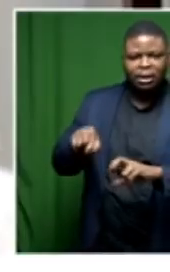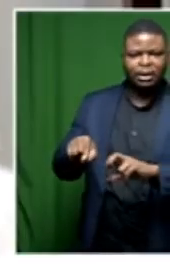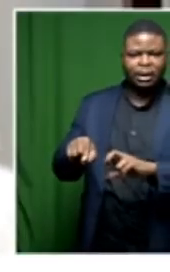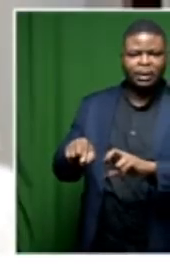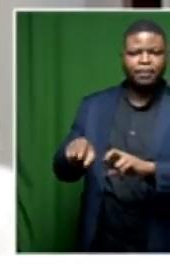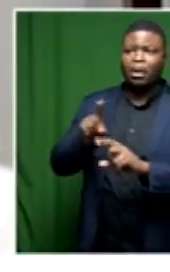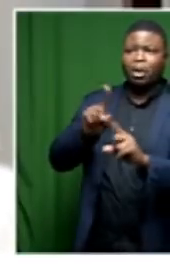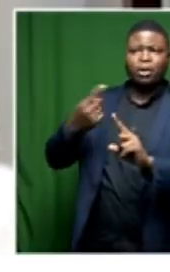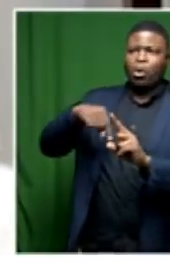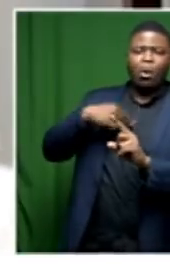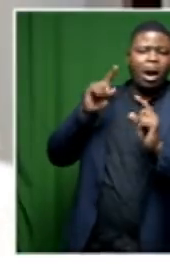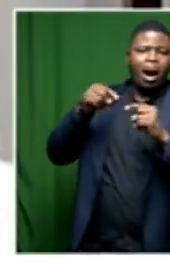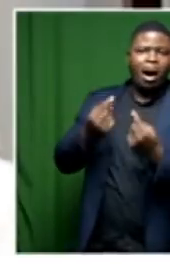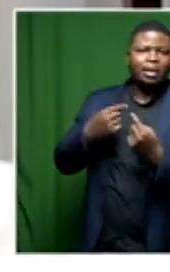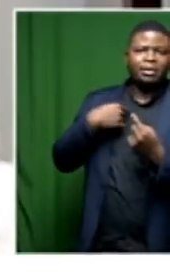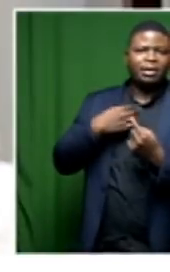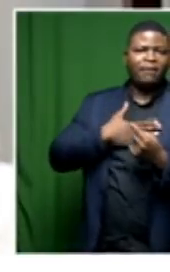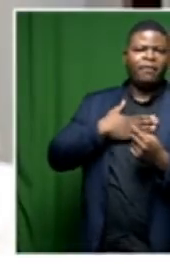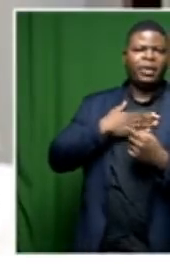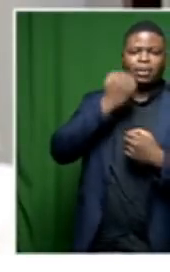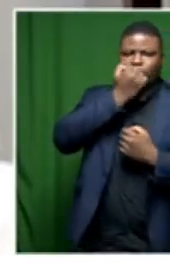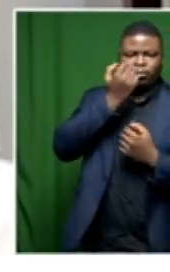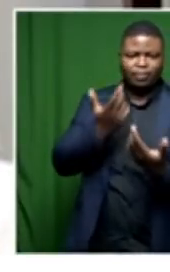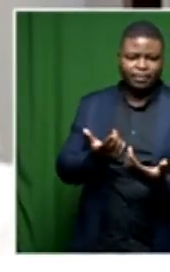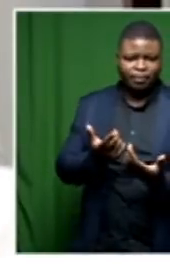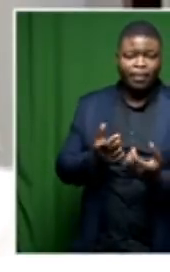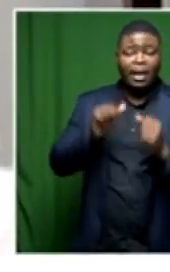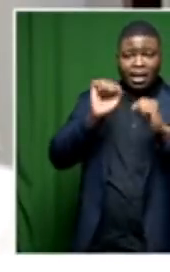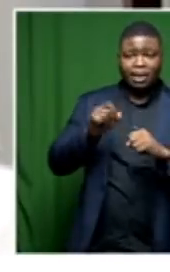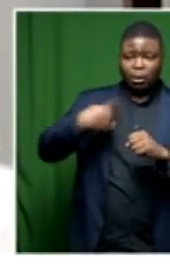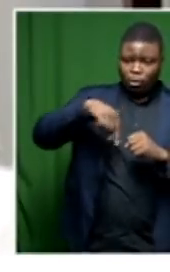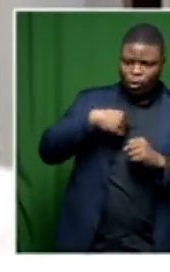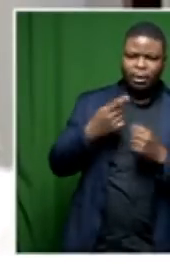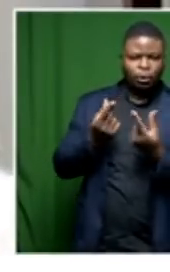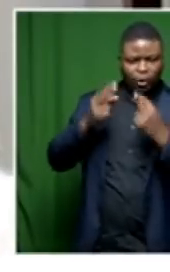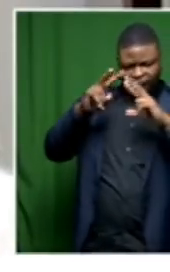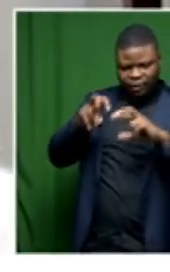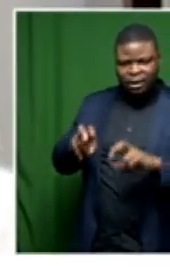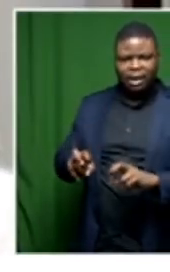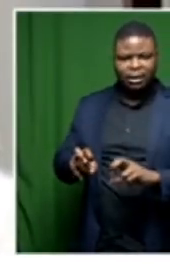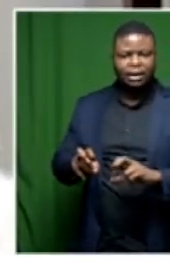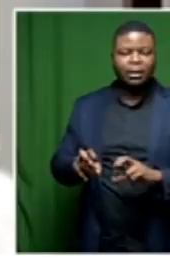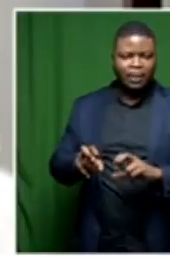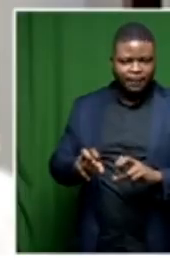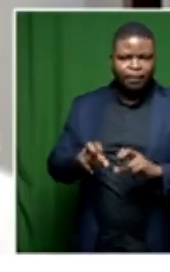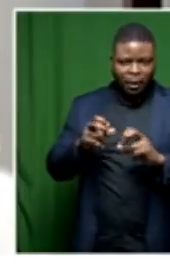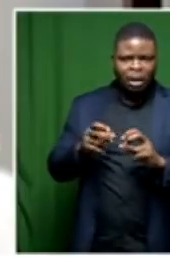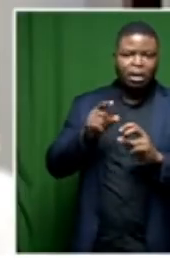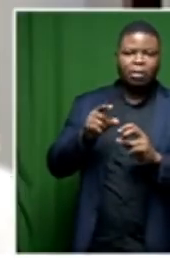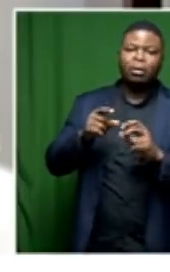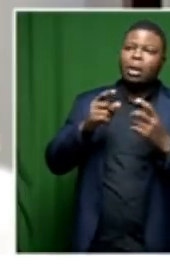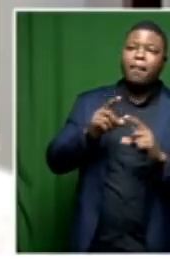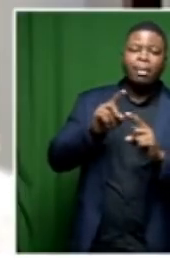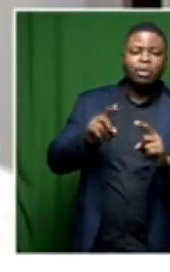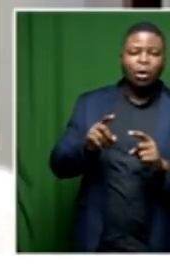them. So as far as ethical conduct is concerned, we did find, but we will not impede the SIU, the